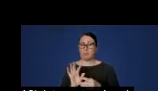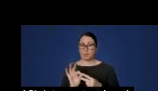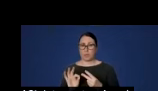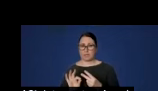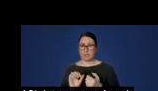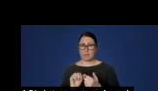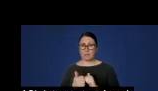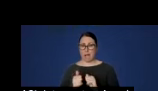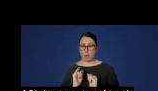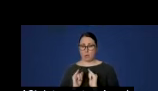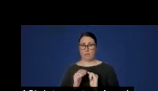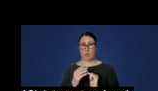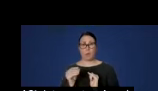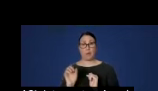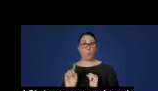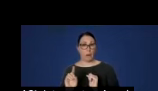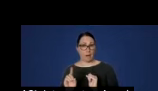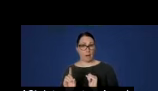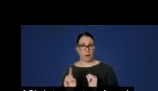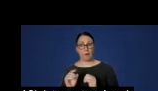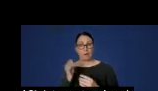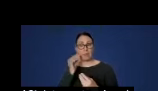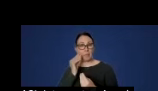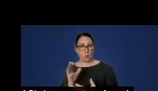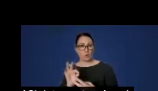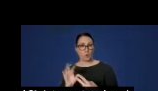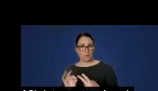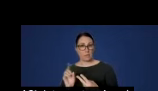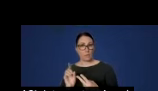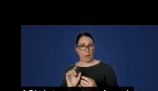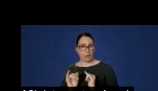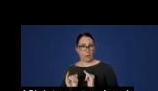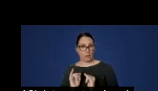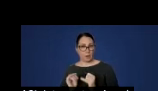interview will take place. So next slide.